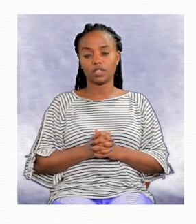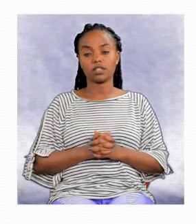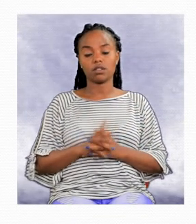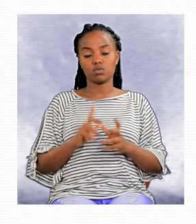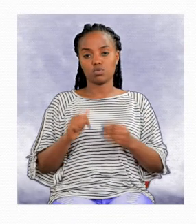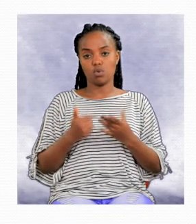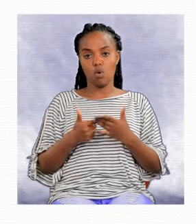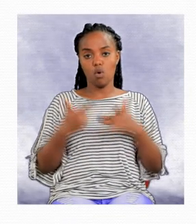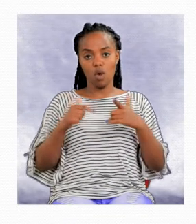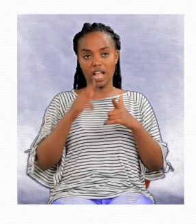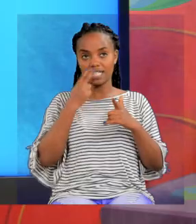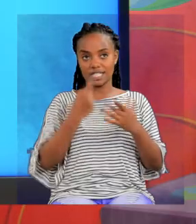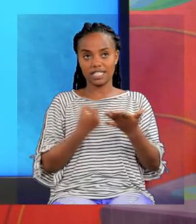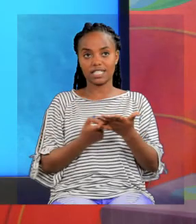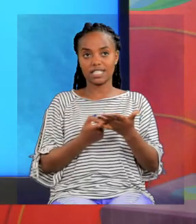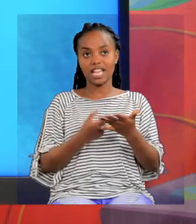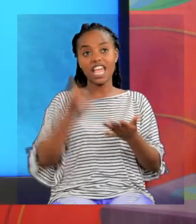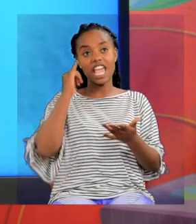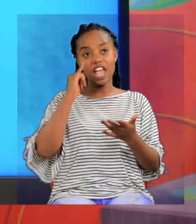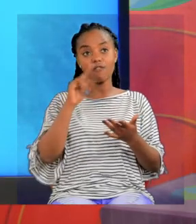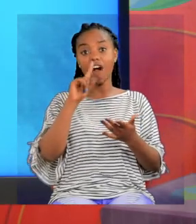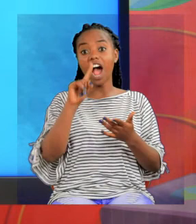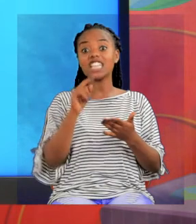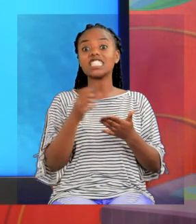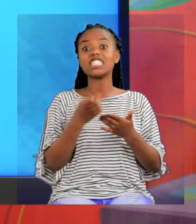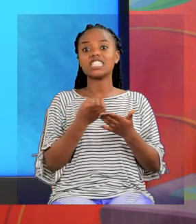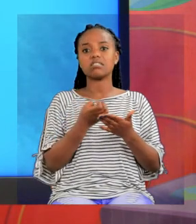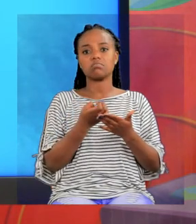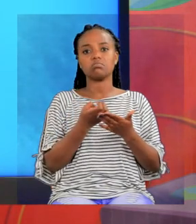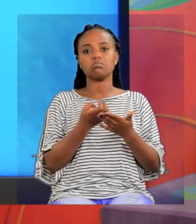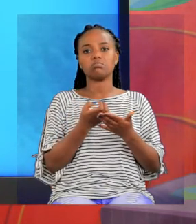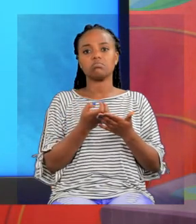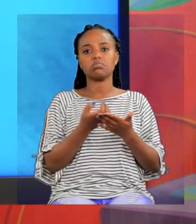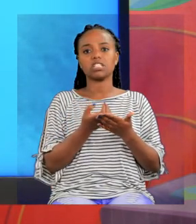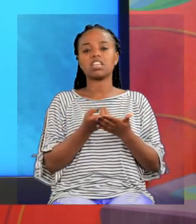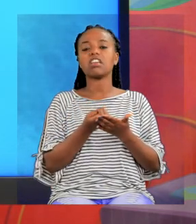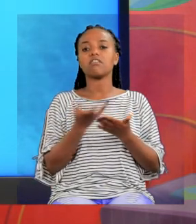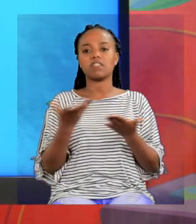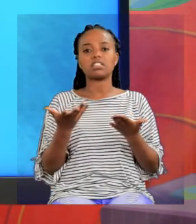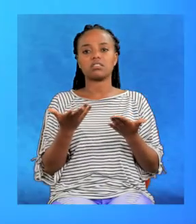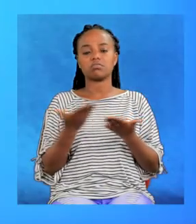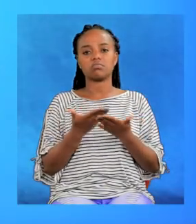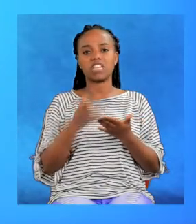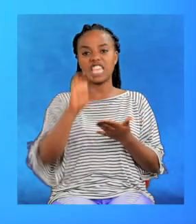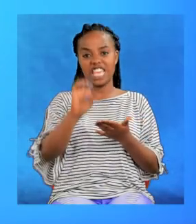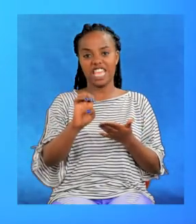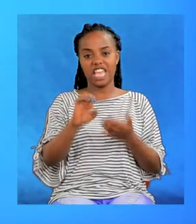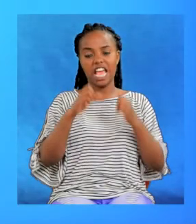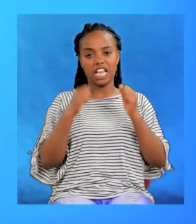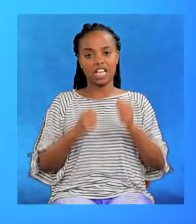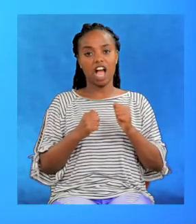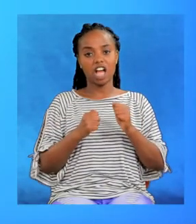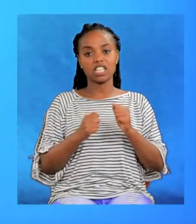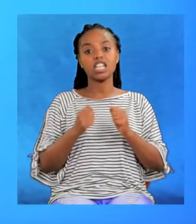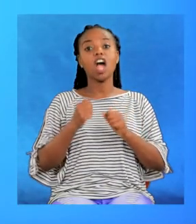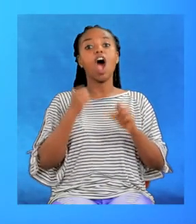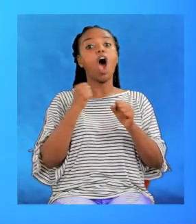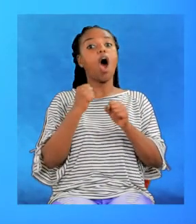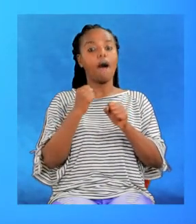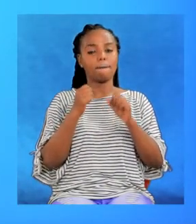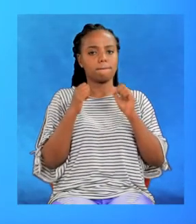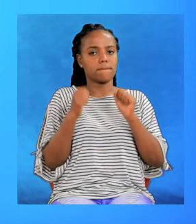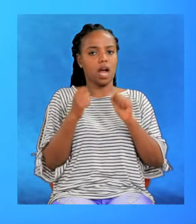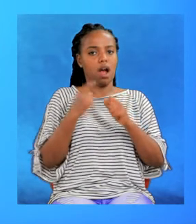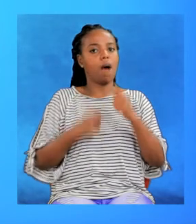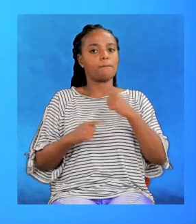So let's see this one. If an event E can happen in